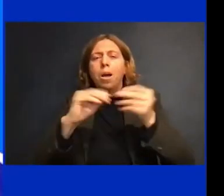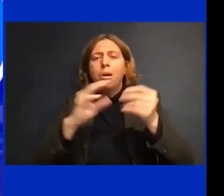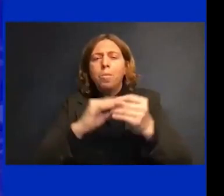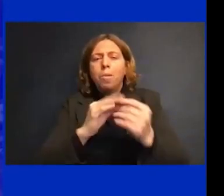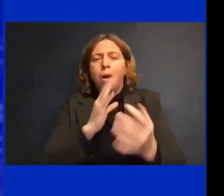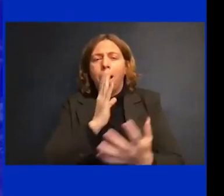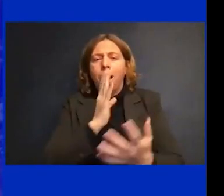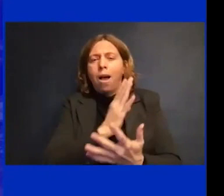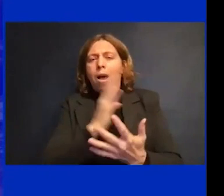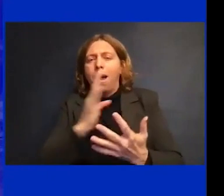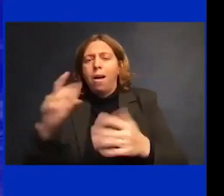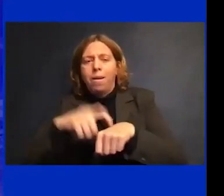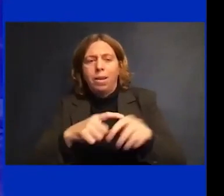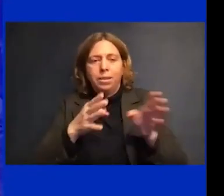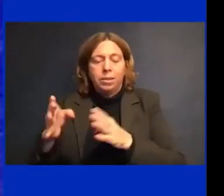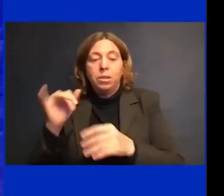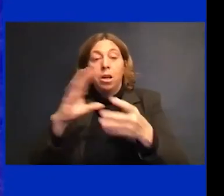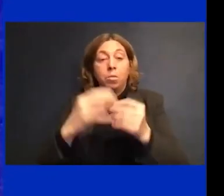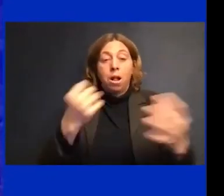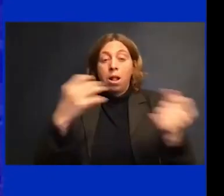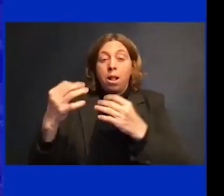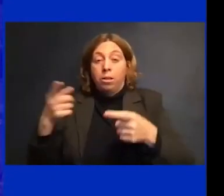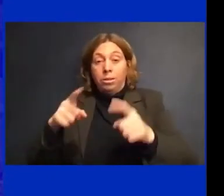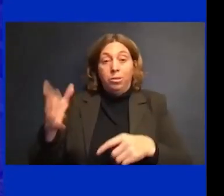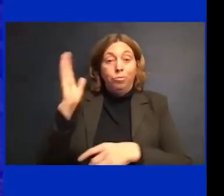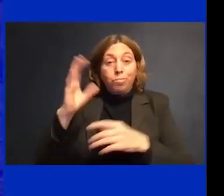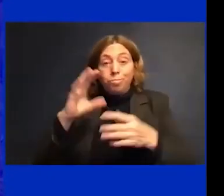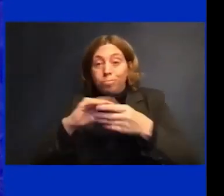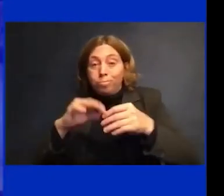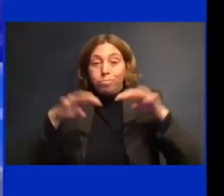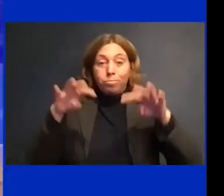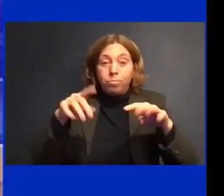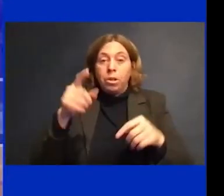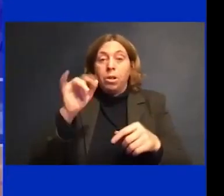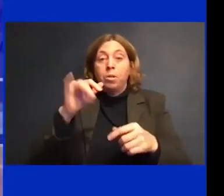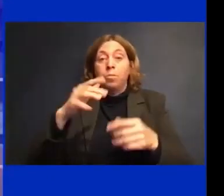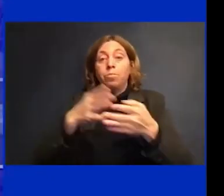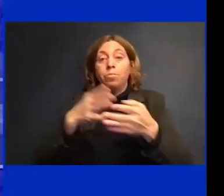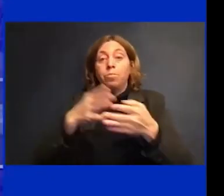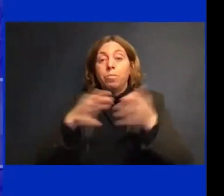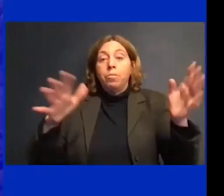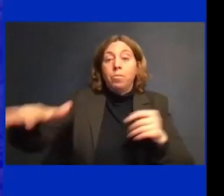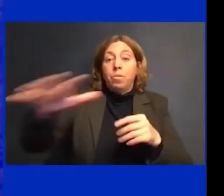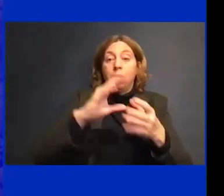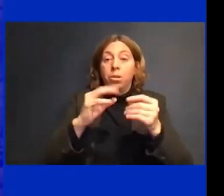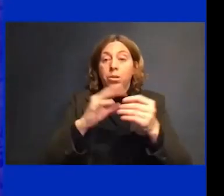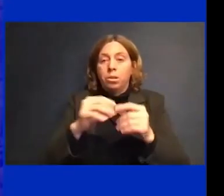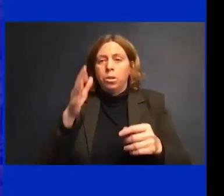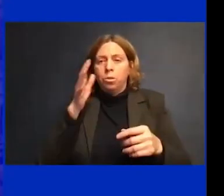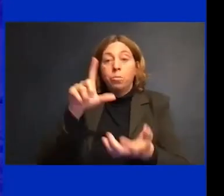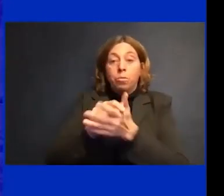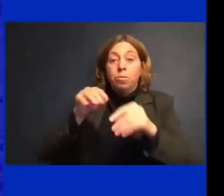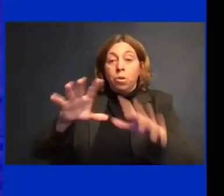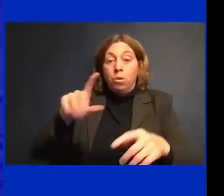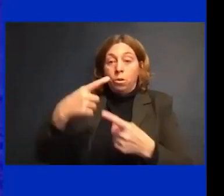this hearing, and the entire public comment period will be reviewed and addressed within the final Environmental Impact Statement, which